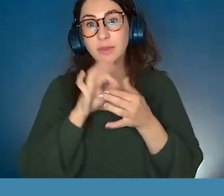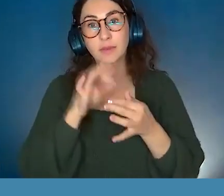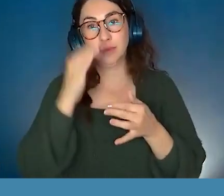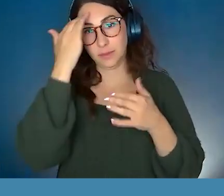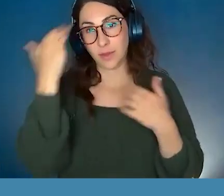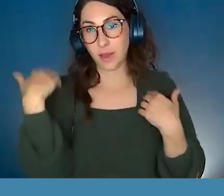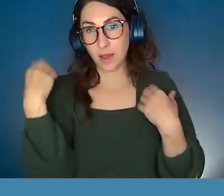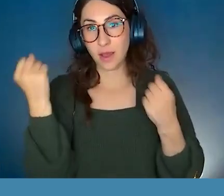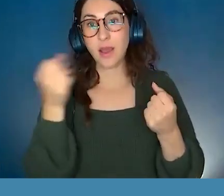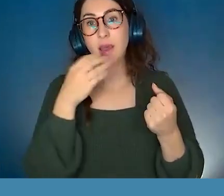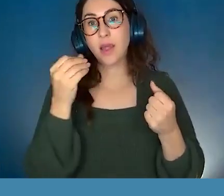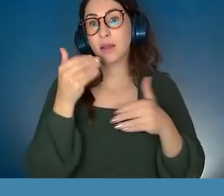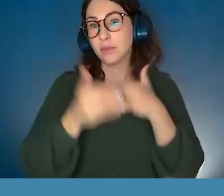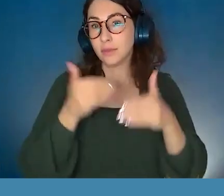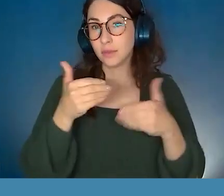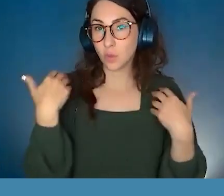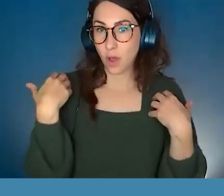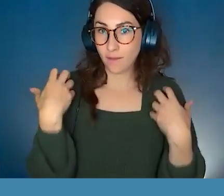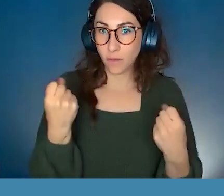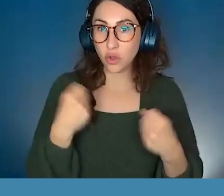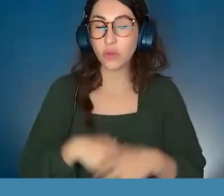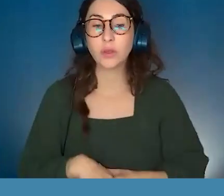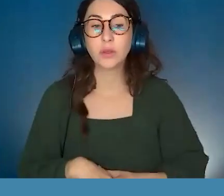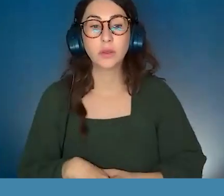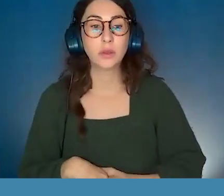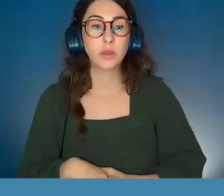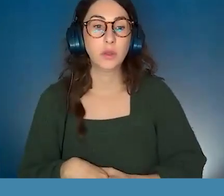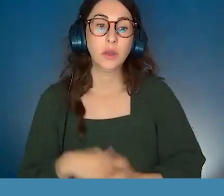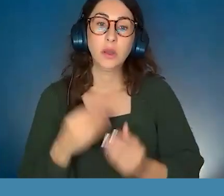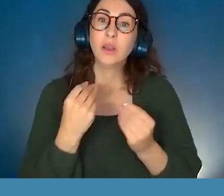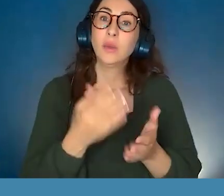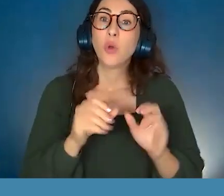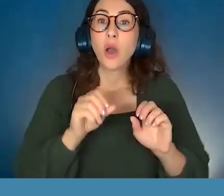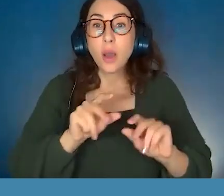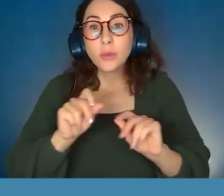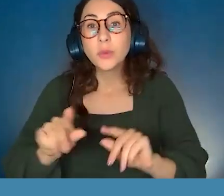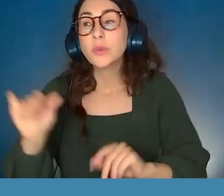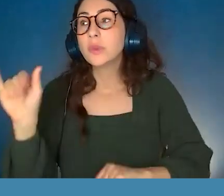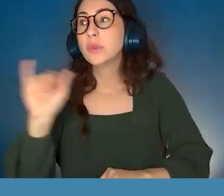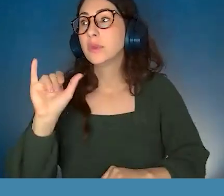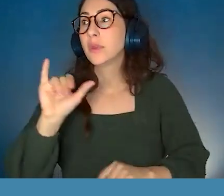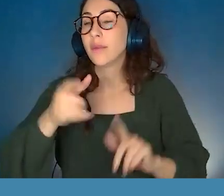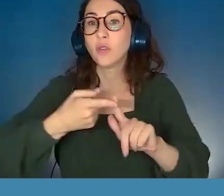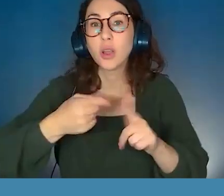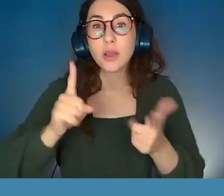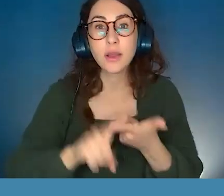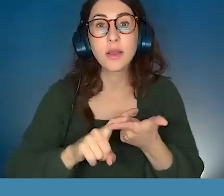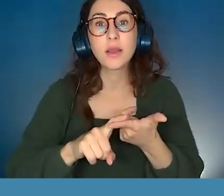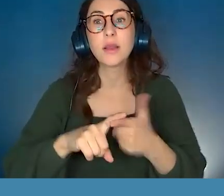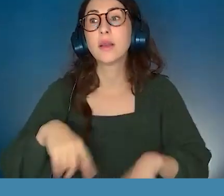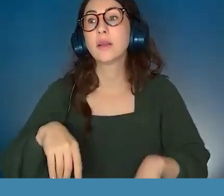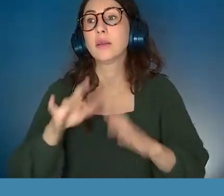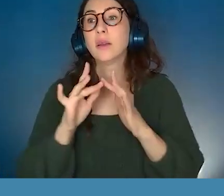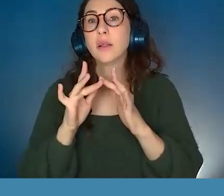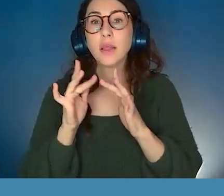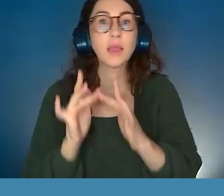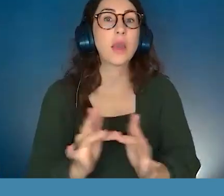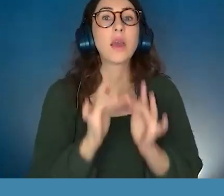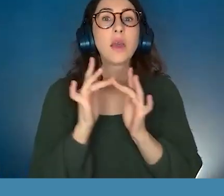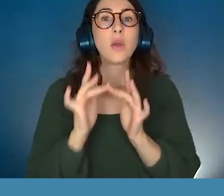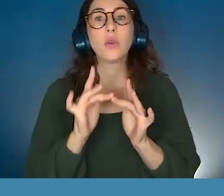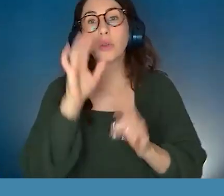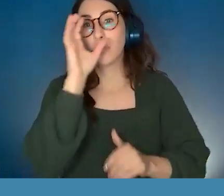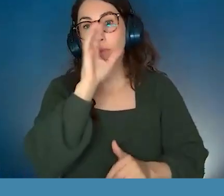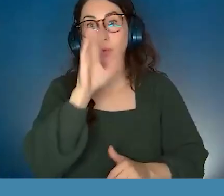in their recovery. And they provide them with opportunities through friendships, through networking, helping them find